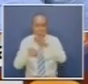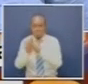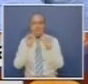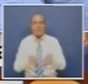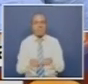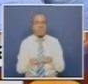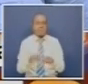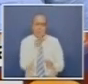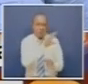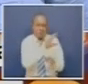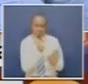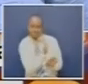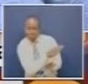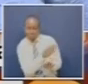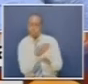which may not be called.